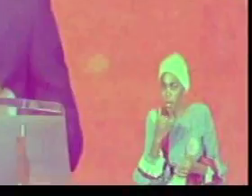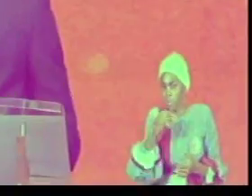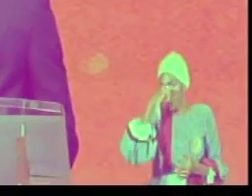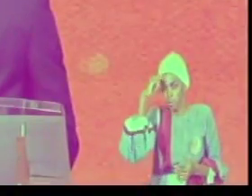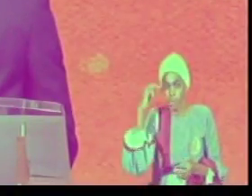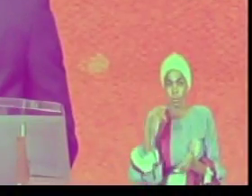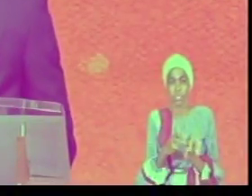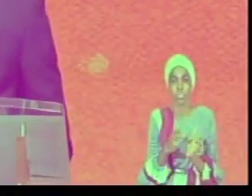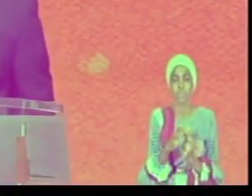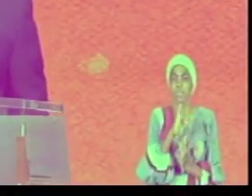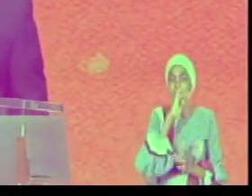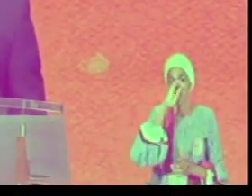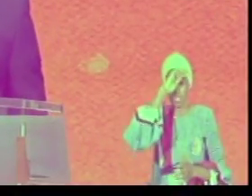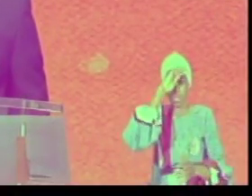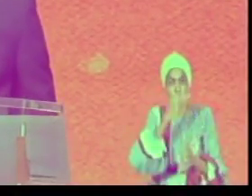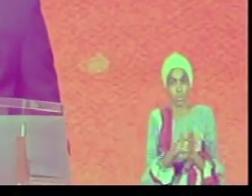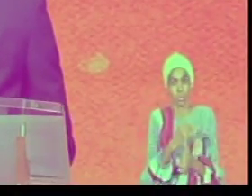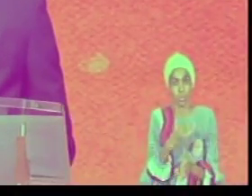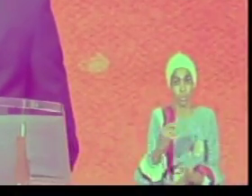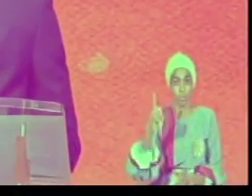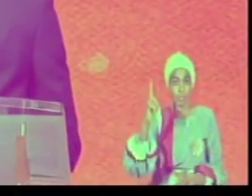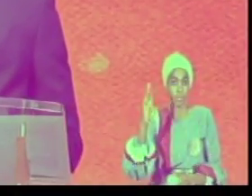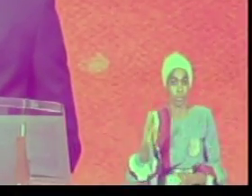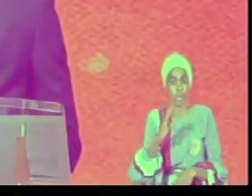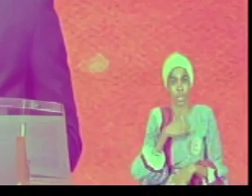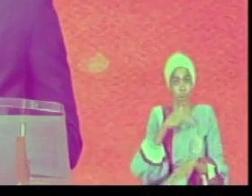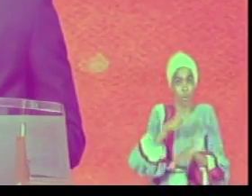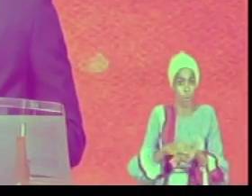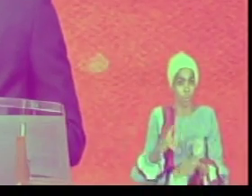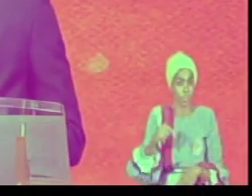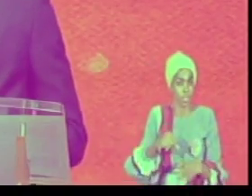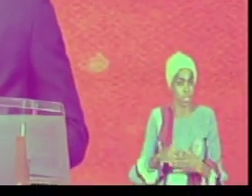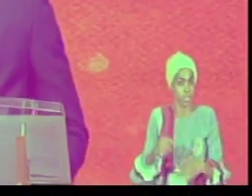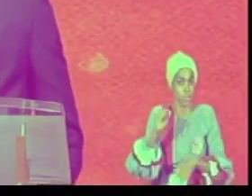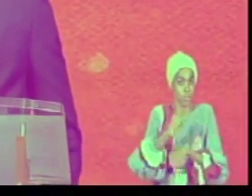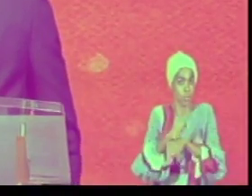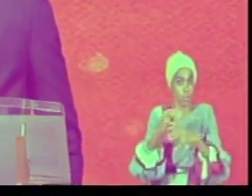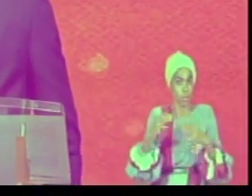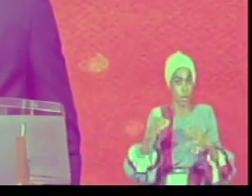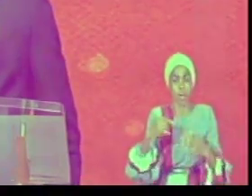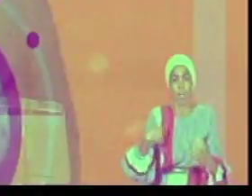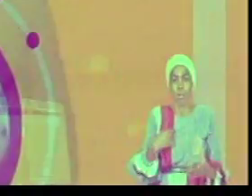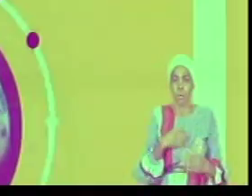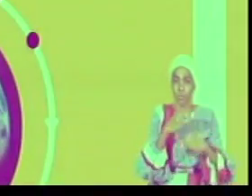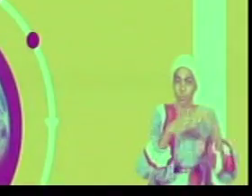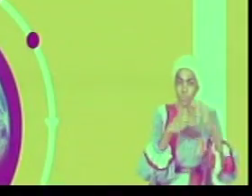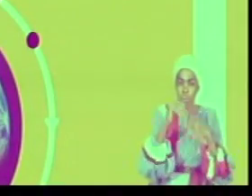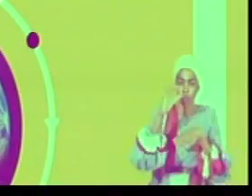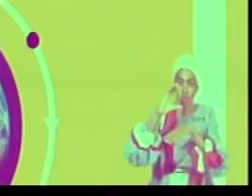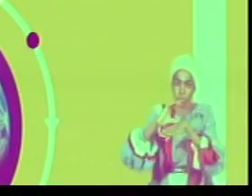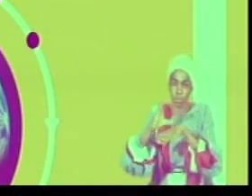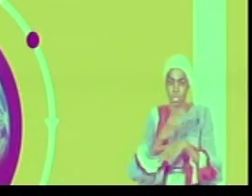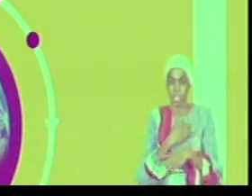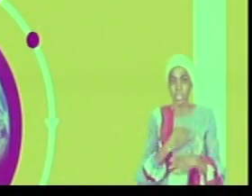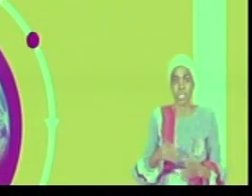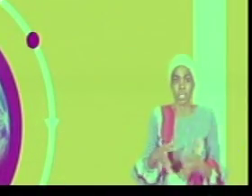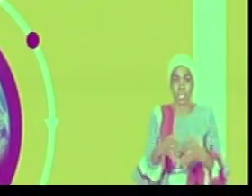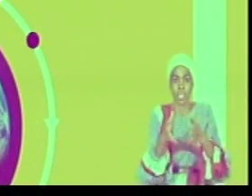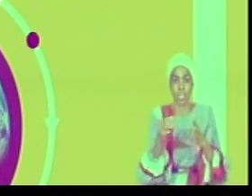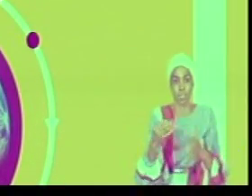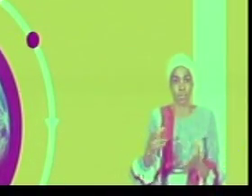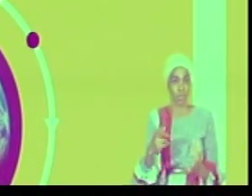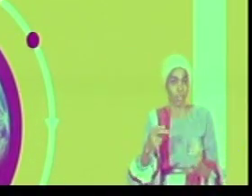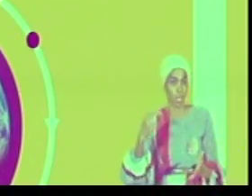the Son of God. And upon this rock we build the church, and the gates of hell shall not prevail against this. So as you build